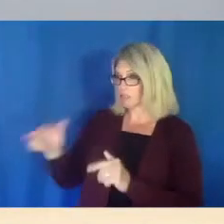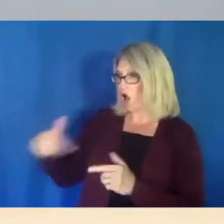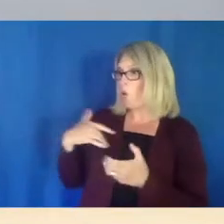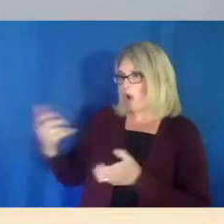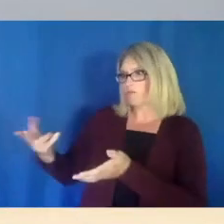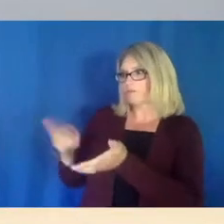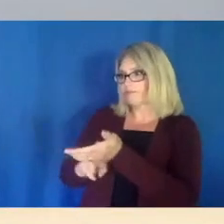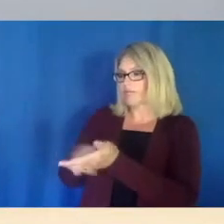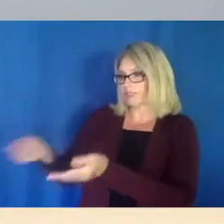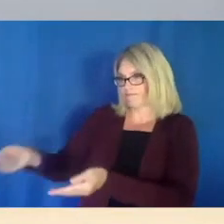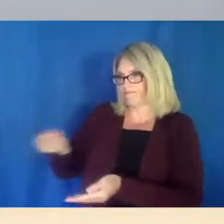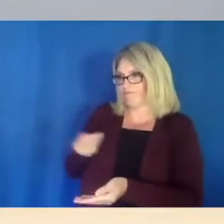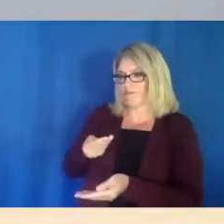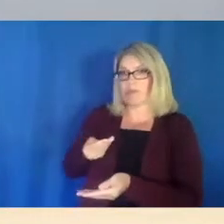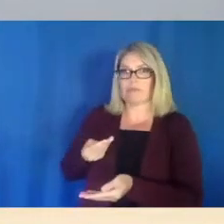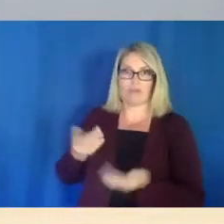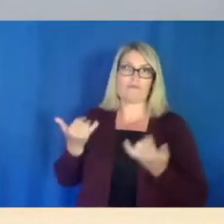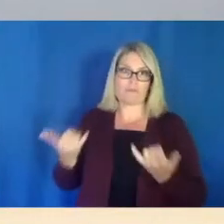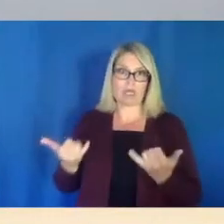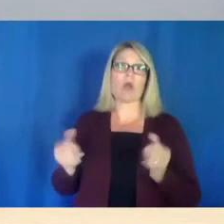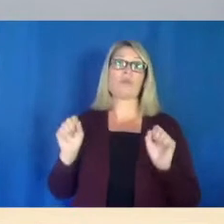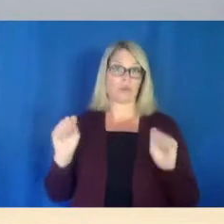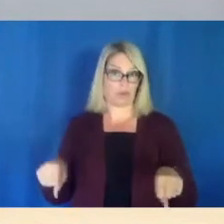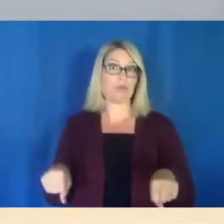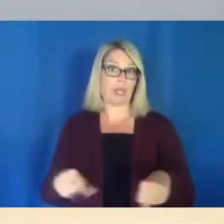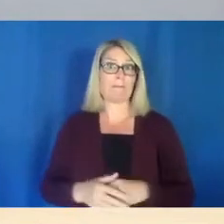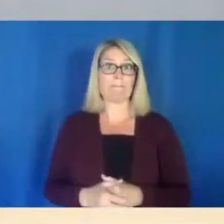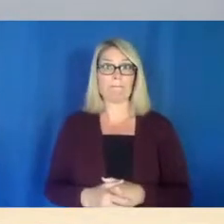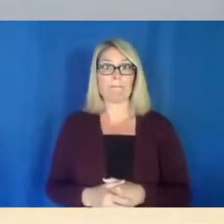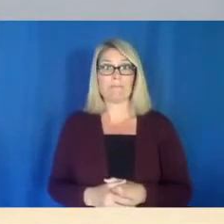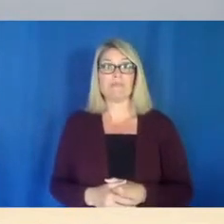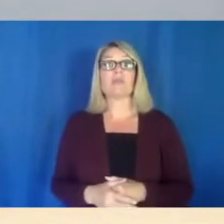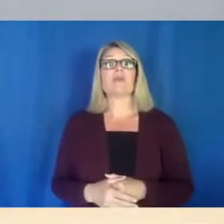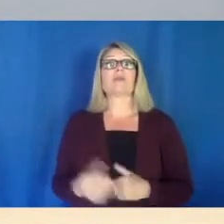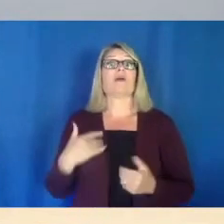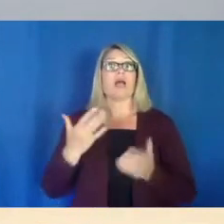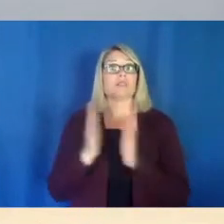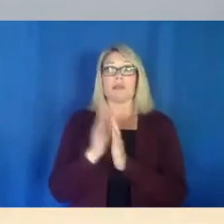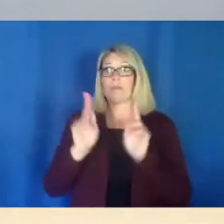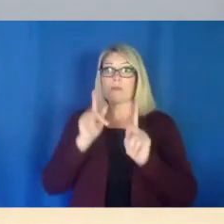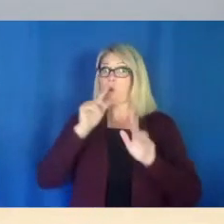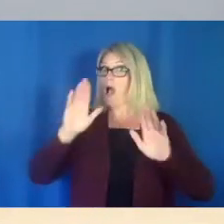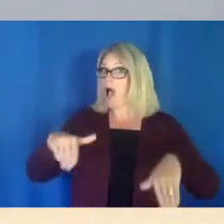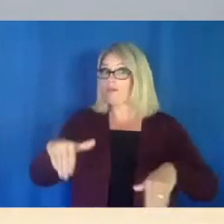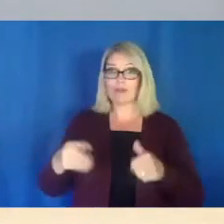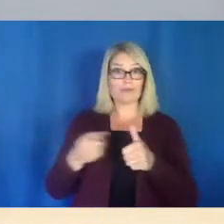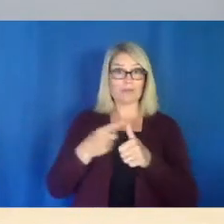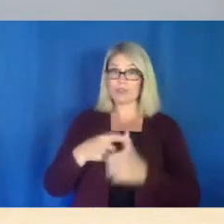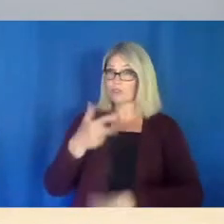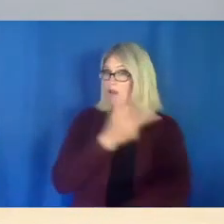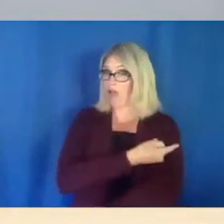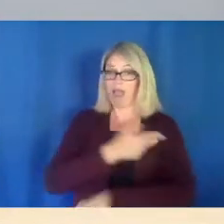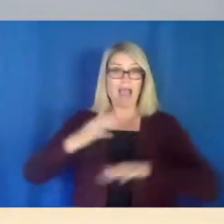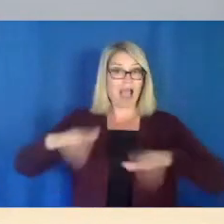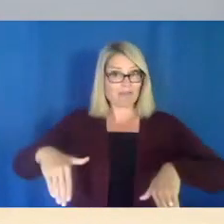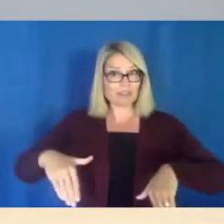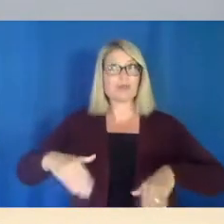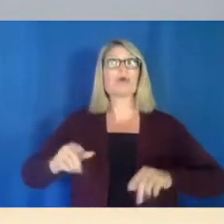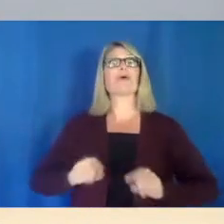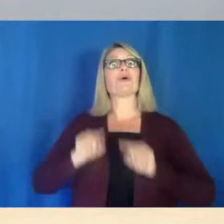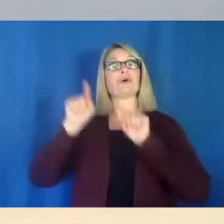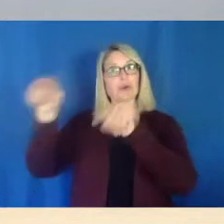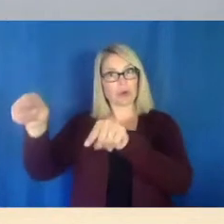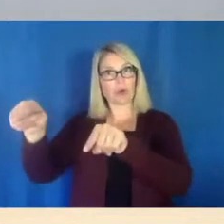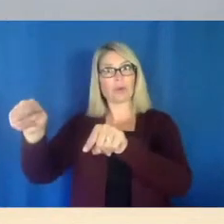vaccine appointment. I urge all PEI residents who have not yet scheduled their first dose of vaccine to make an appointment as soon as